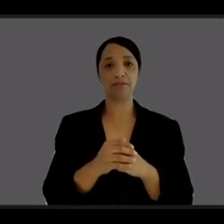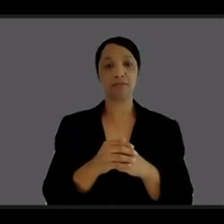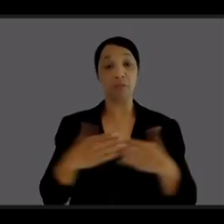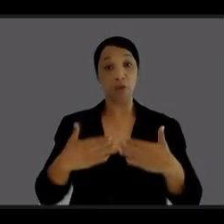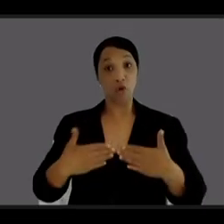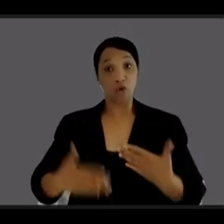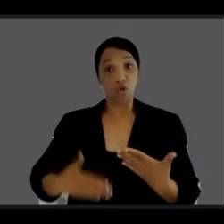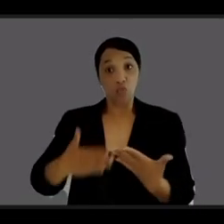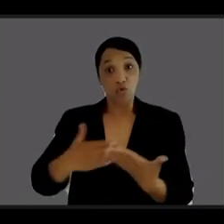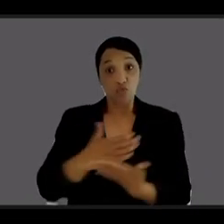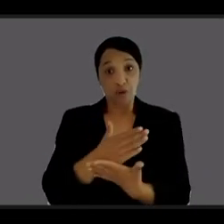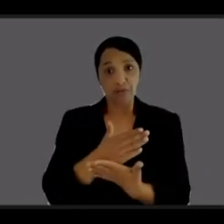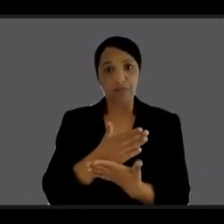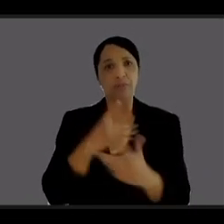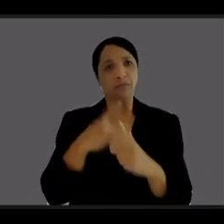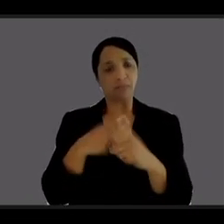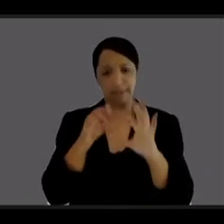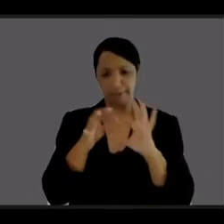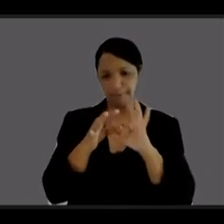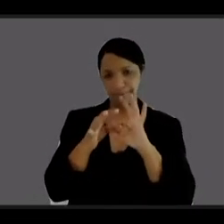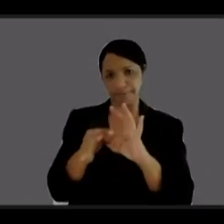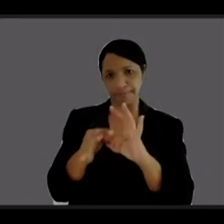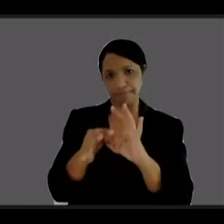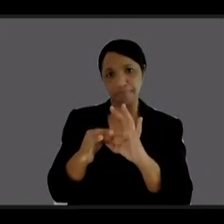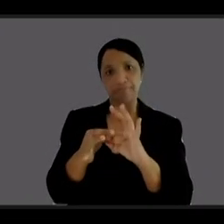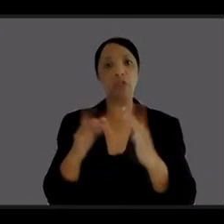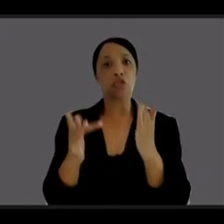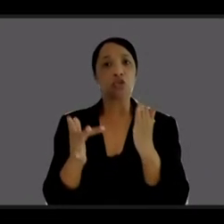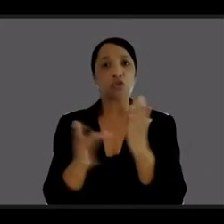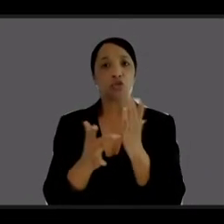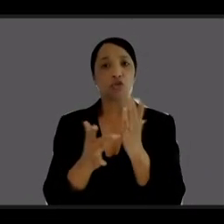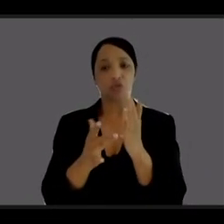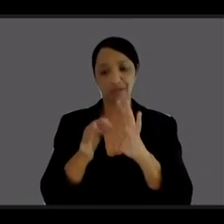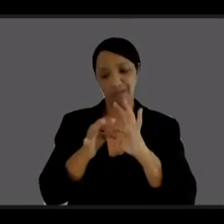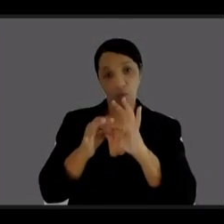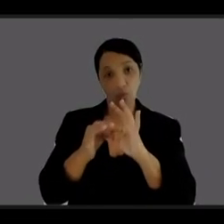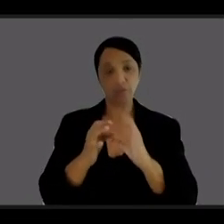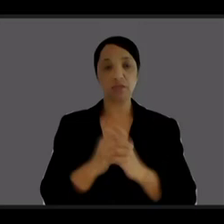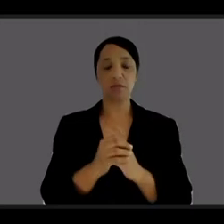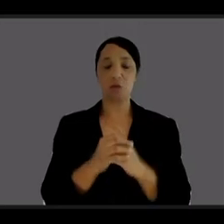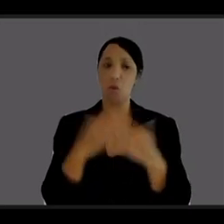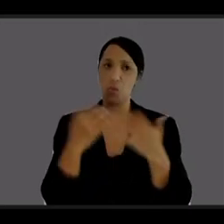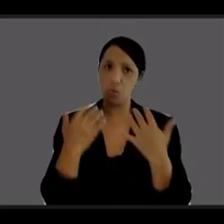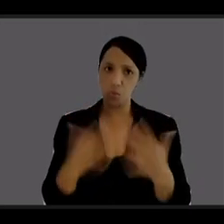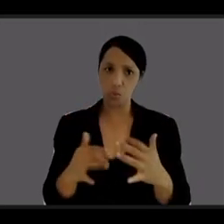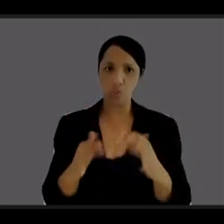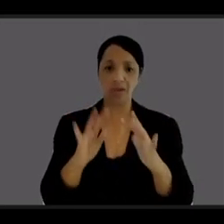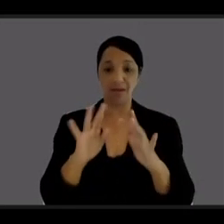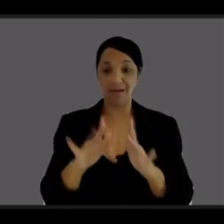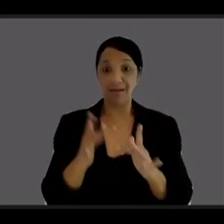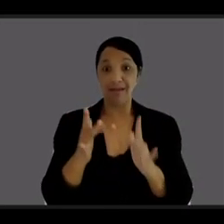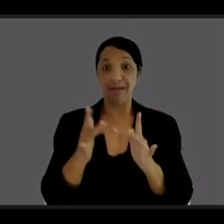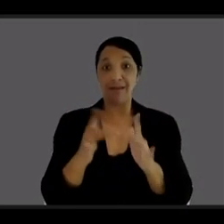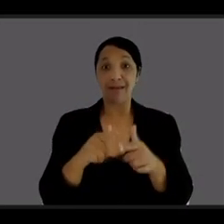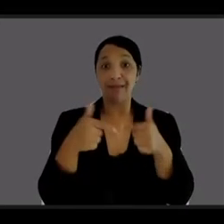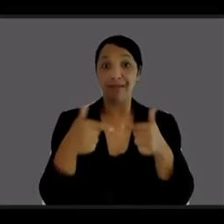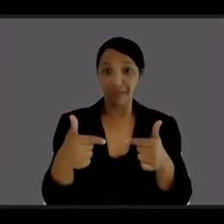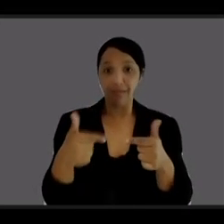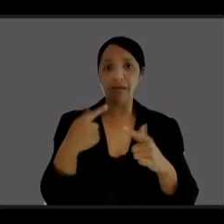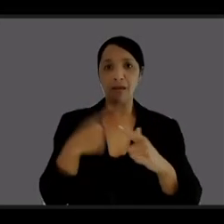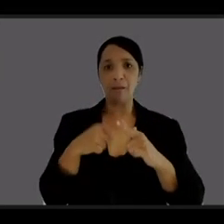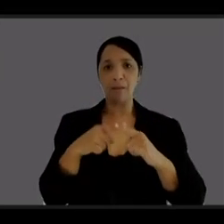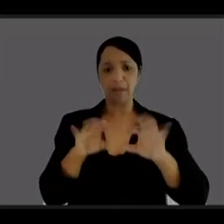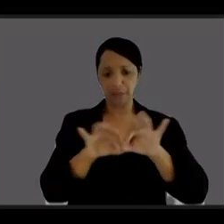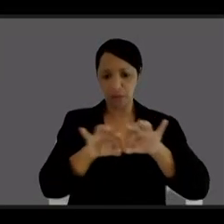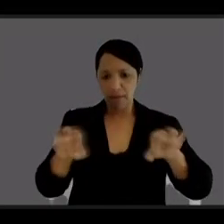digital cooperation. It is imperative that the internet, including the physical infrastructure that underpins it,